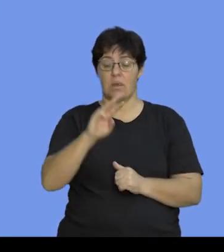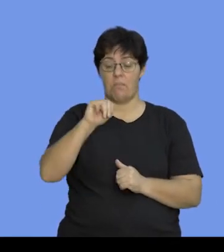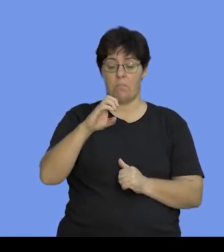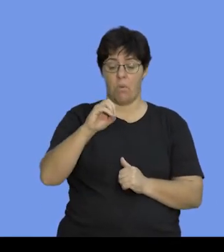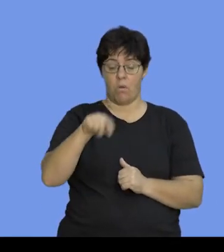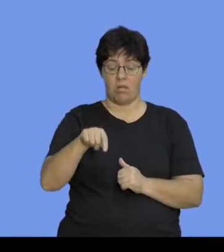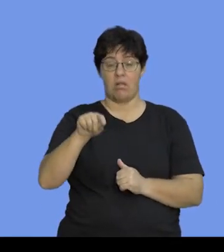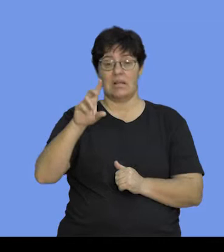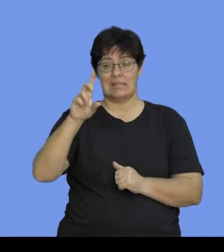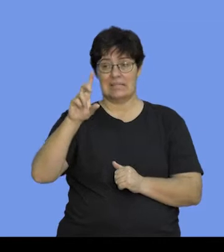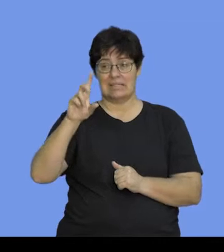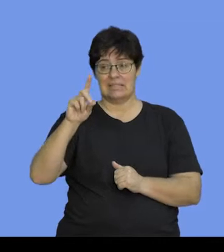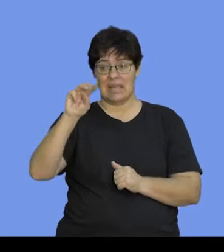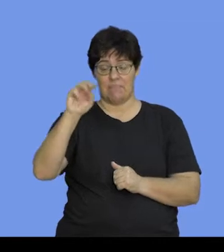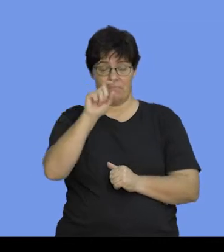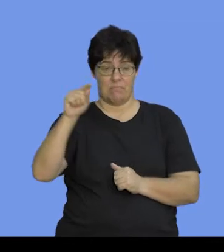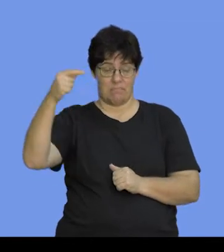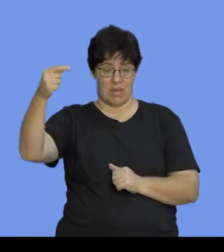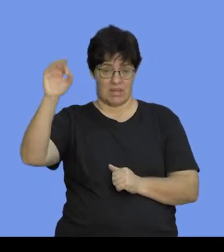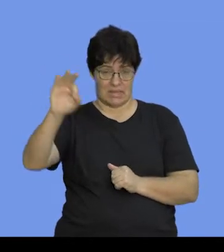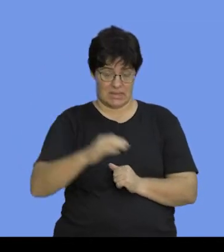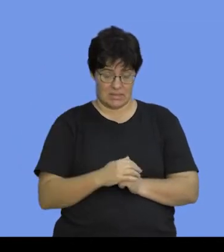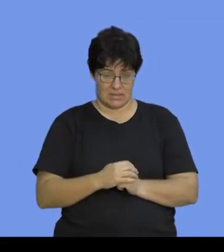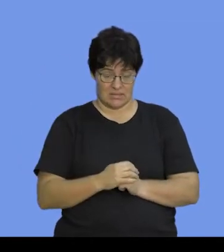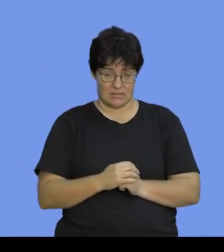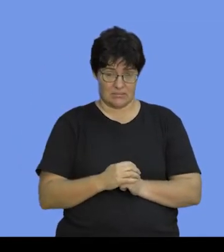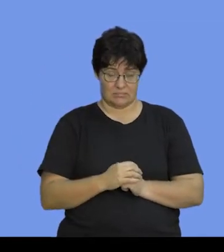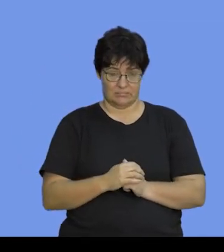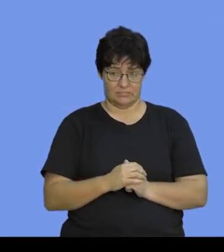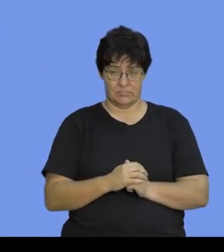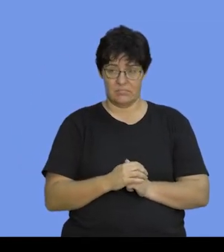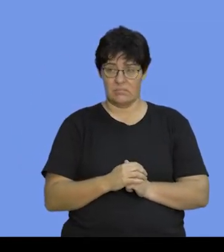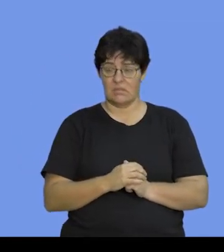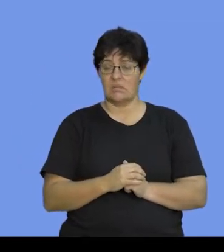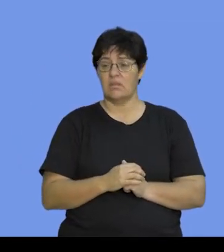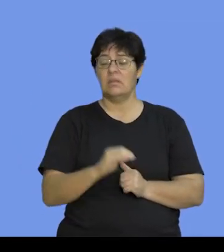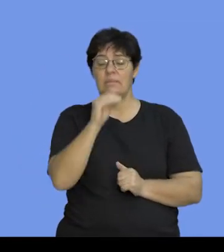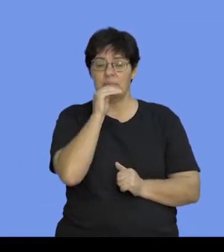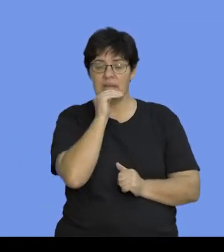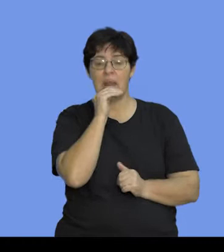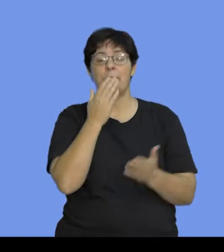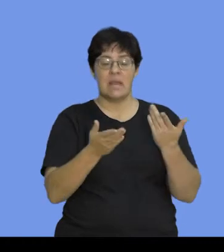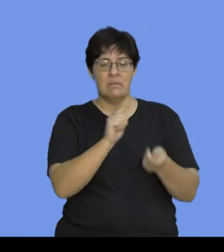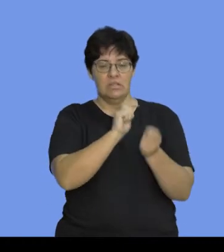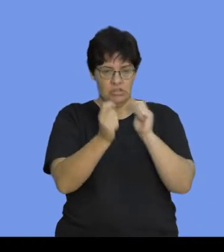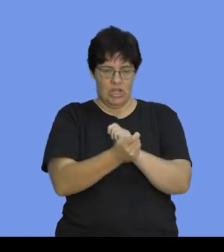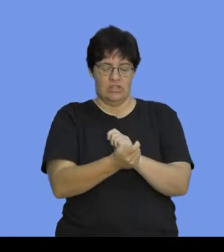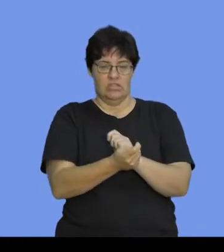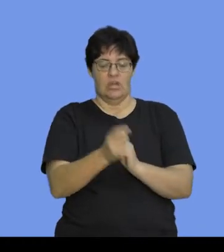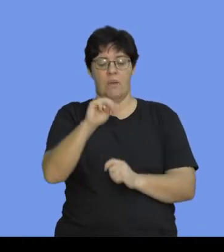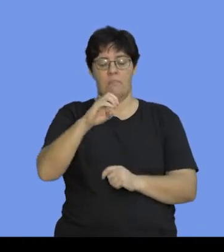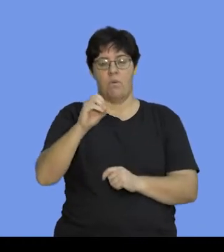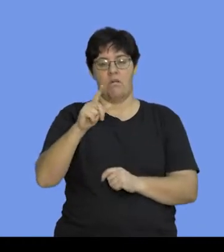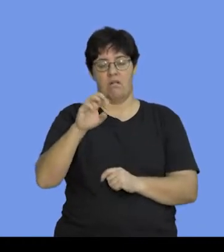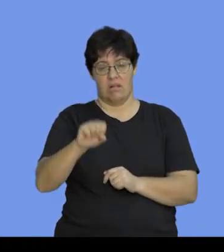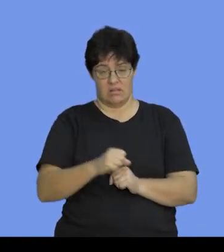decimeter, right? So volume must be in cubic decimeters. Now it means even mass has to be changed to the moles.